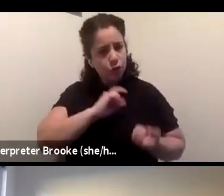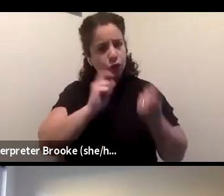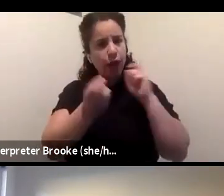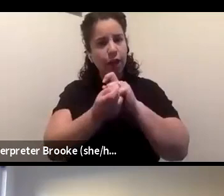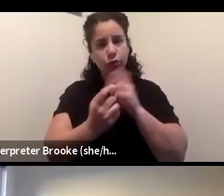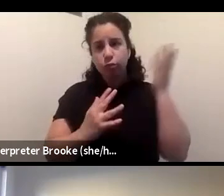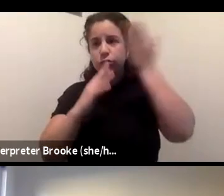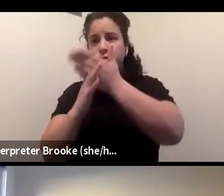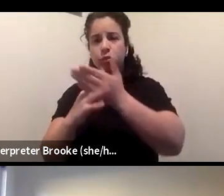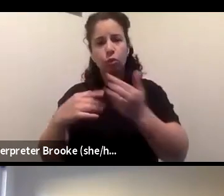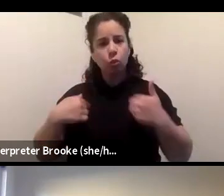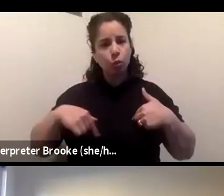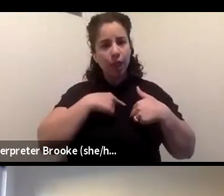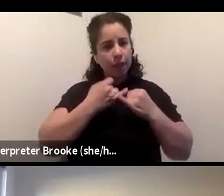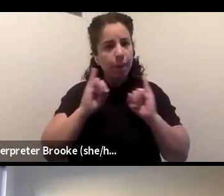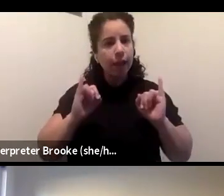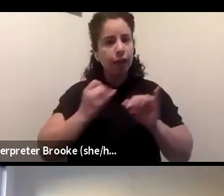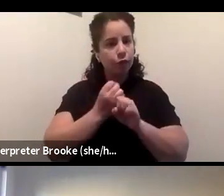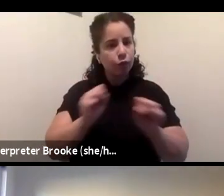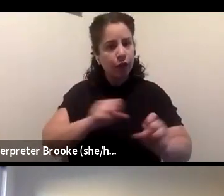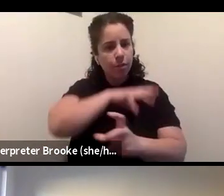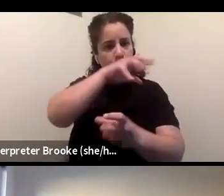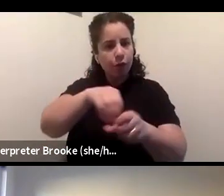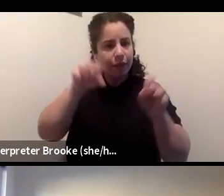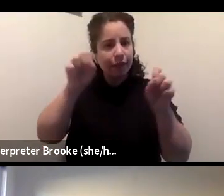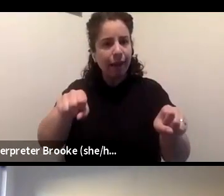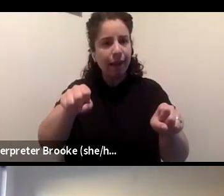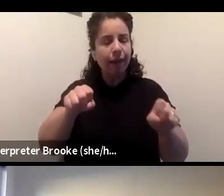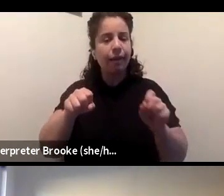freedom. And so I guess that